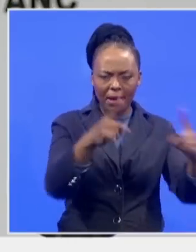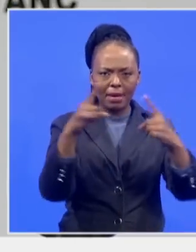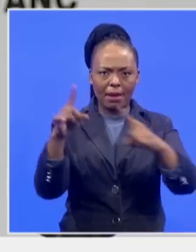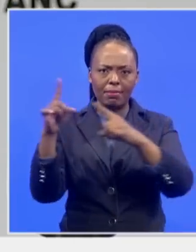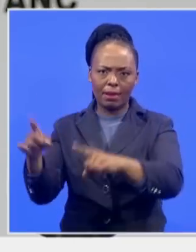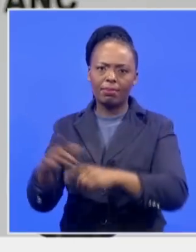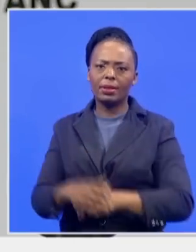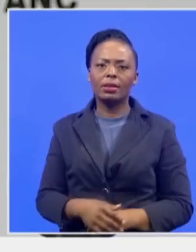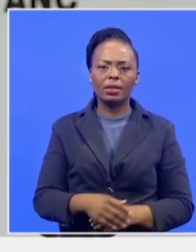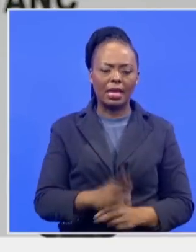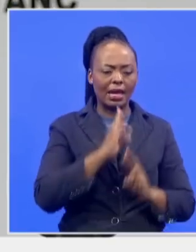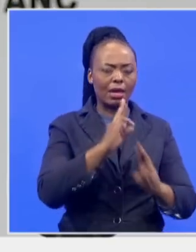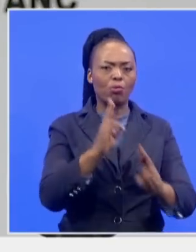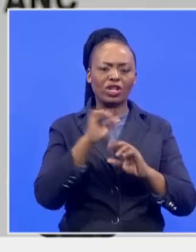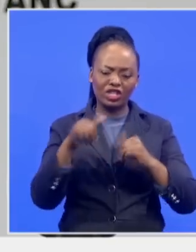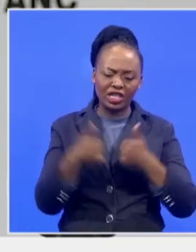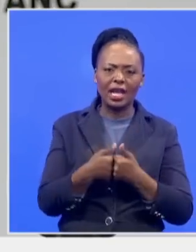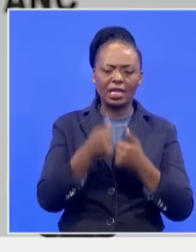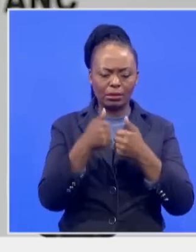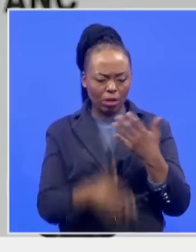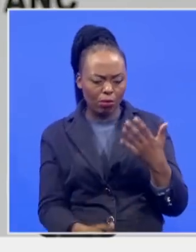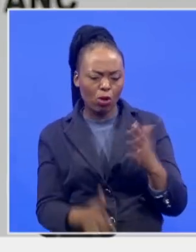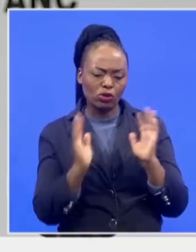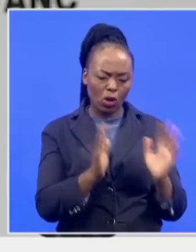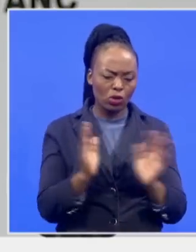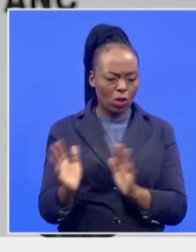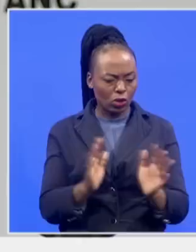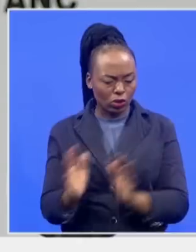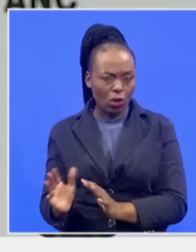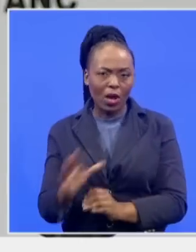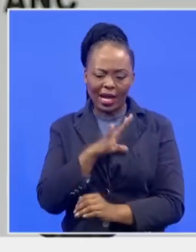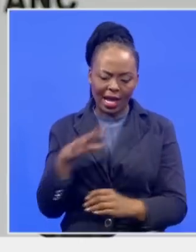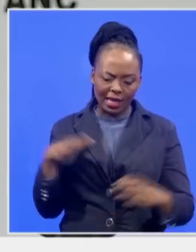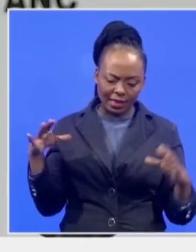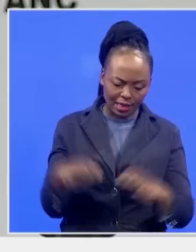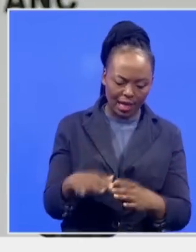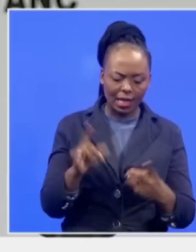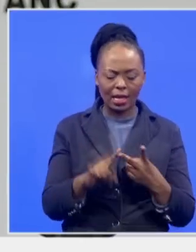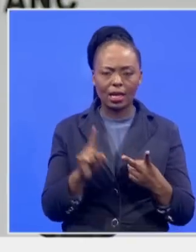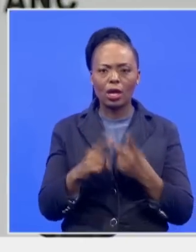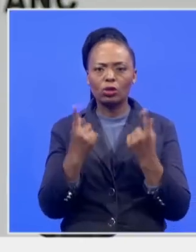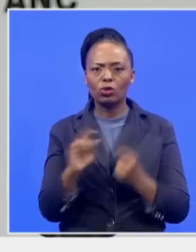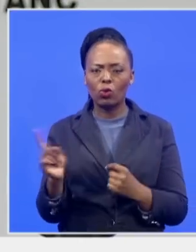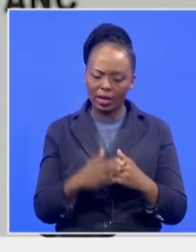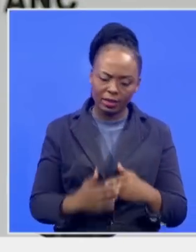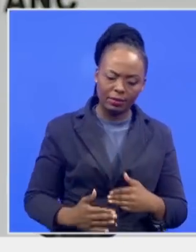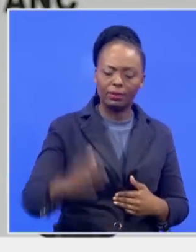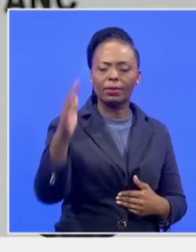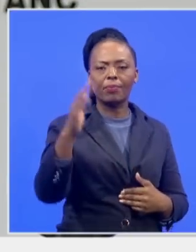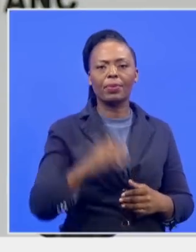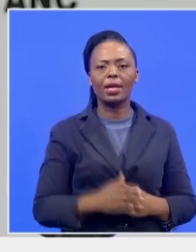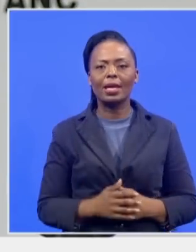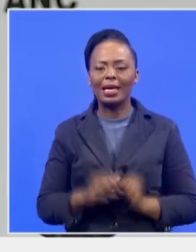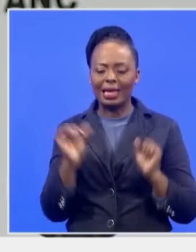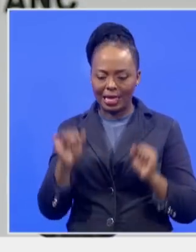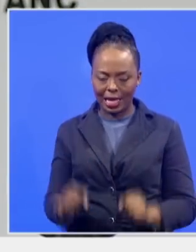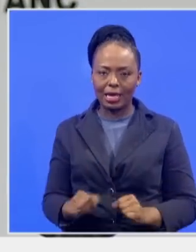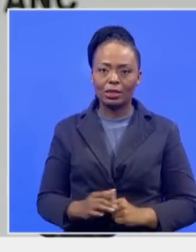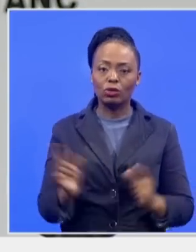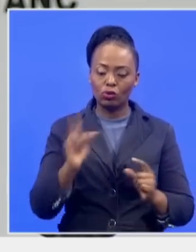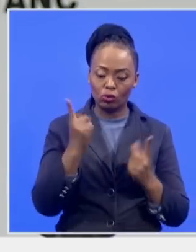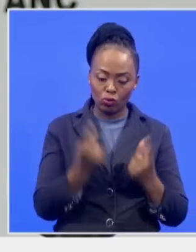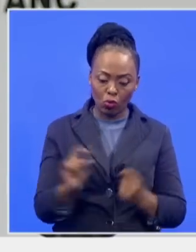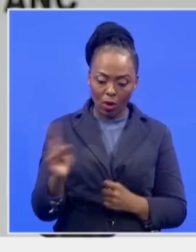there. What are the challenges we are facing in the council and what steps we are going to take? Obviously, the steps we've got to take